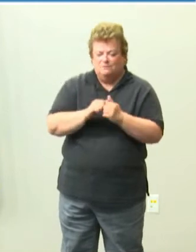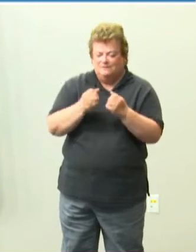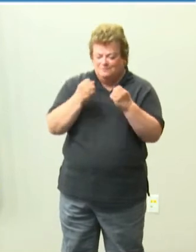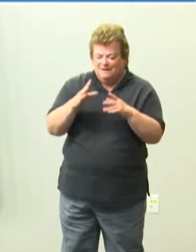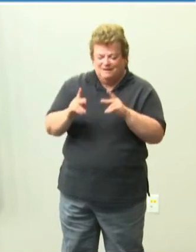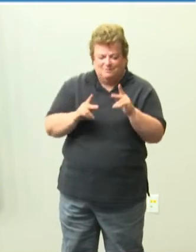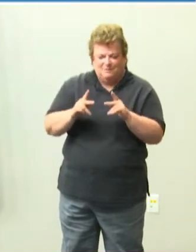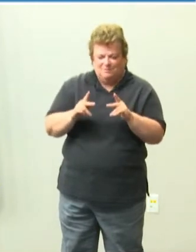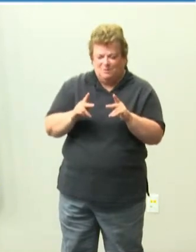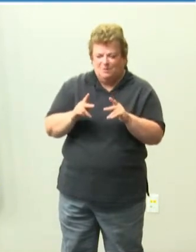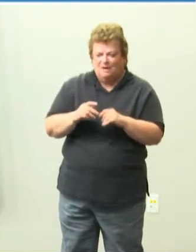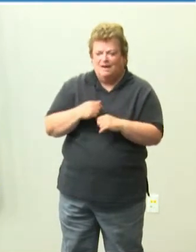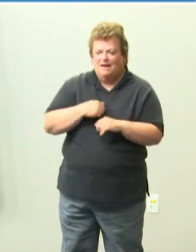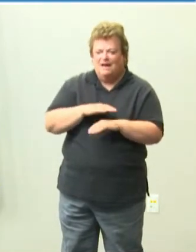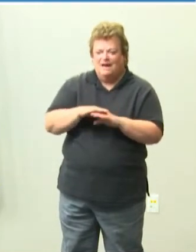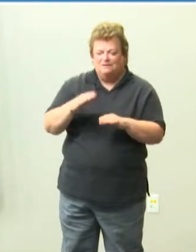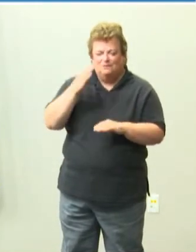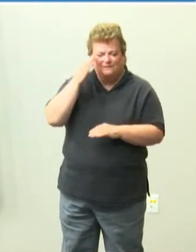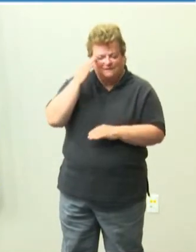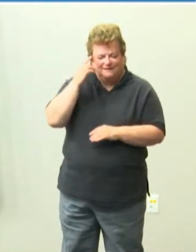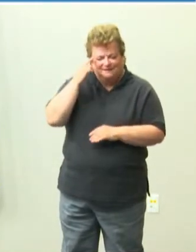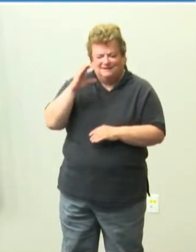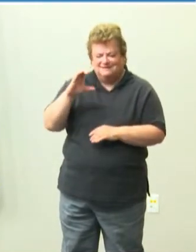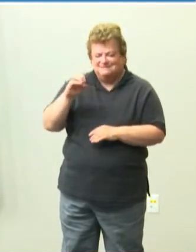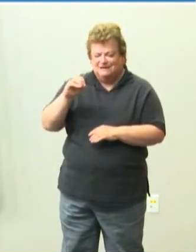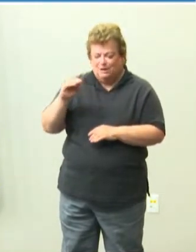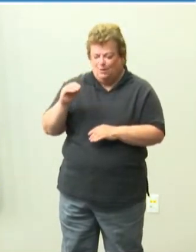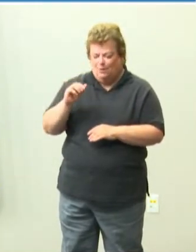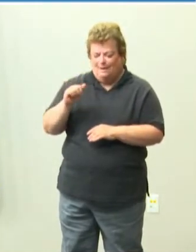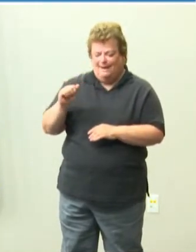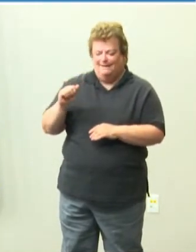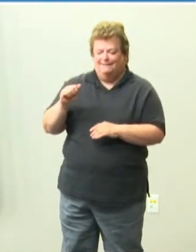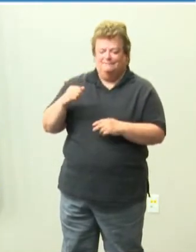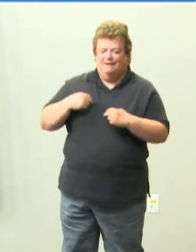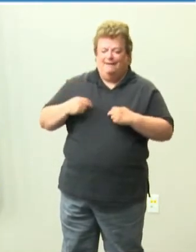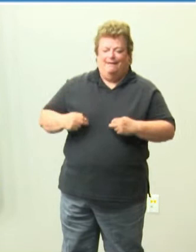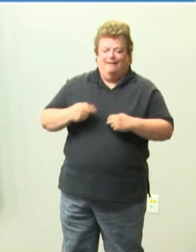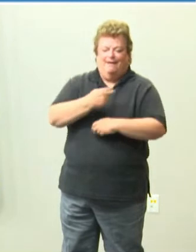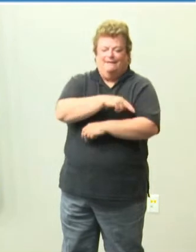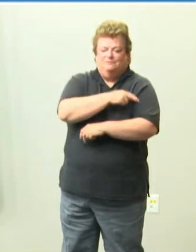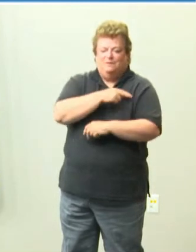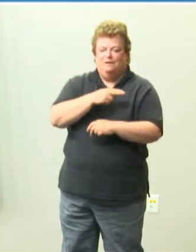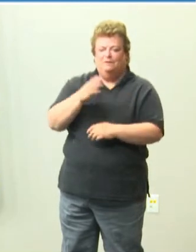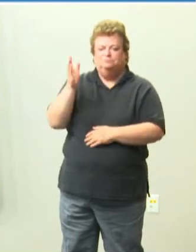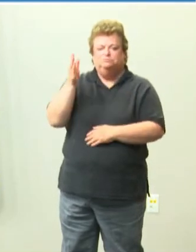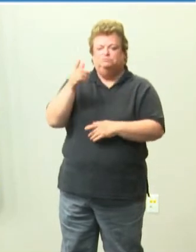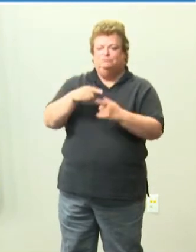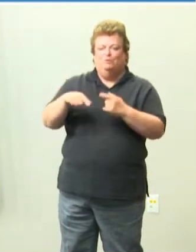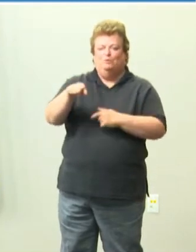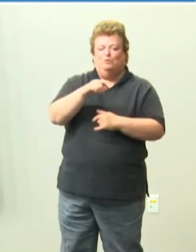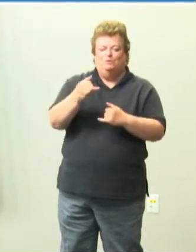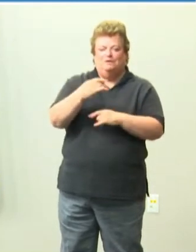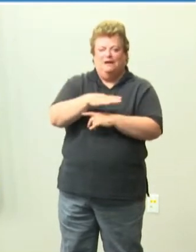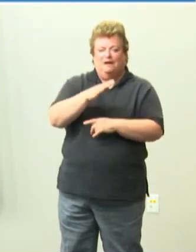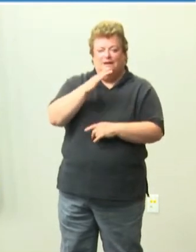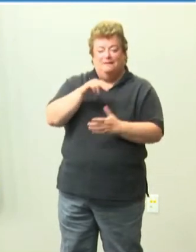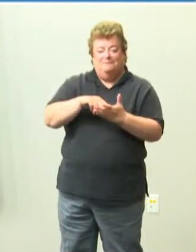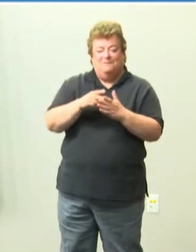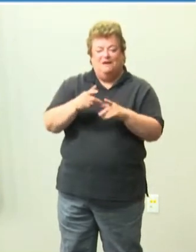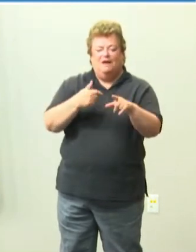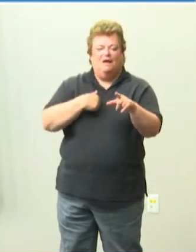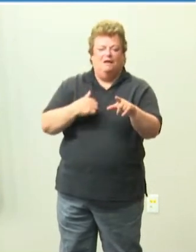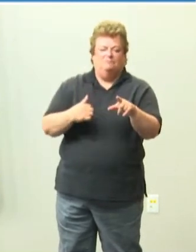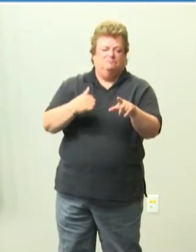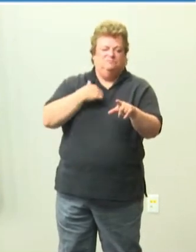have. I don't think that a CEO of a health system standing up here today is going to convert somebody from being a